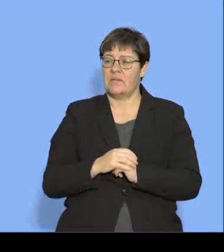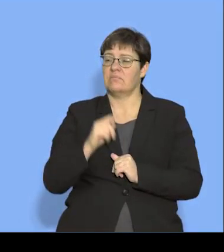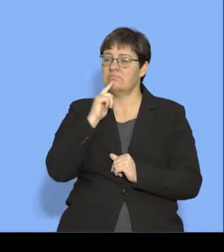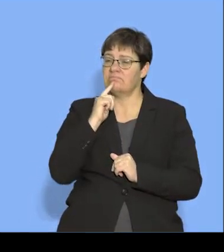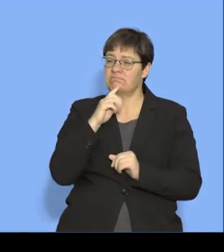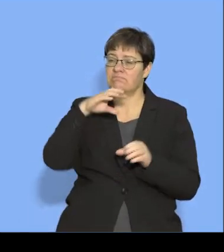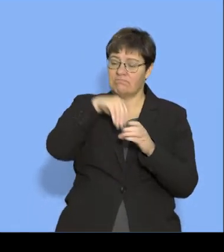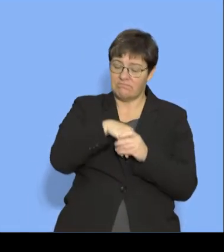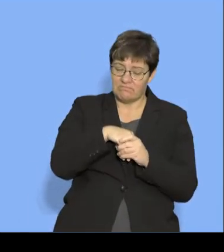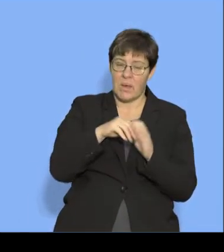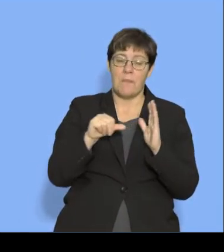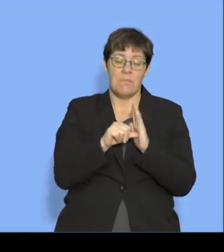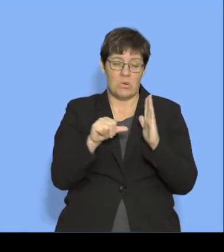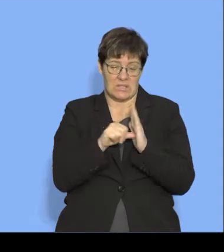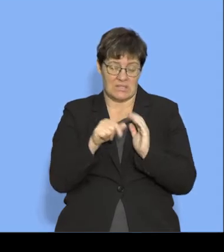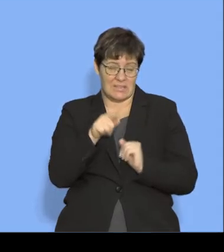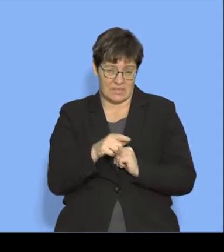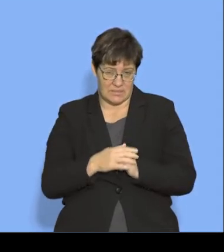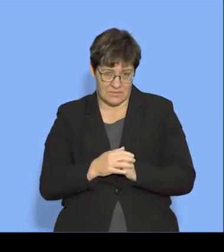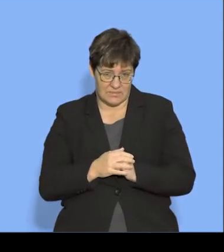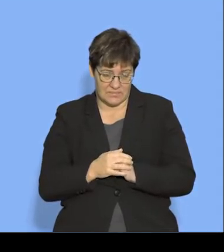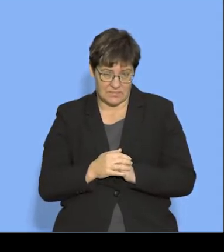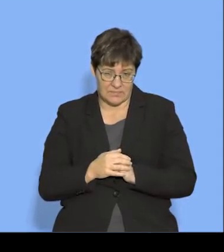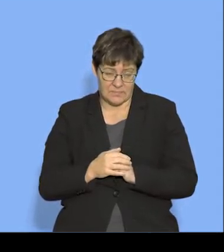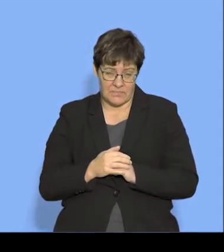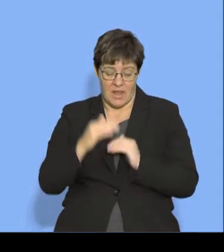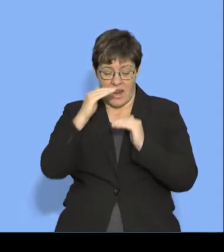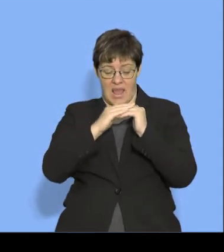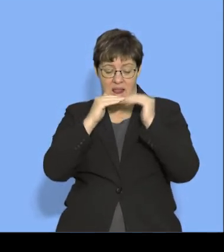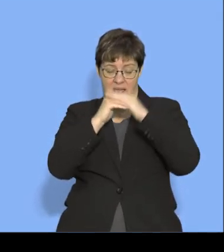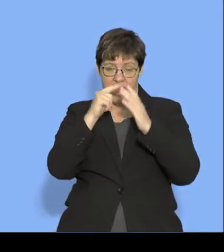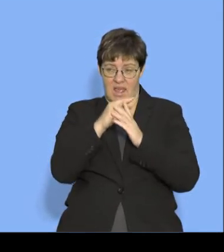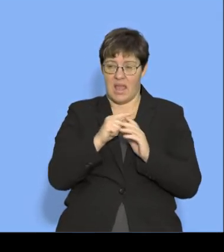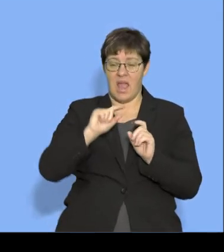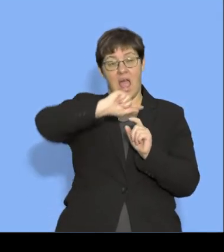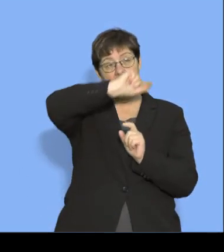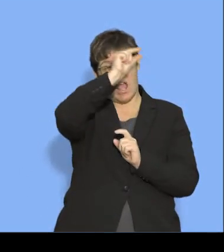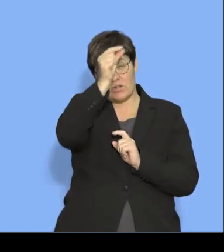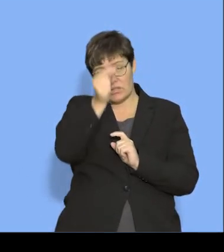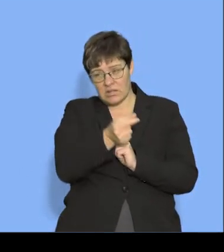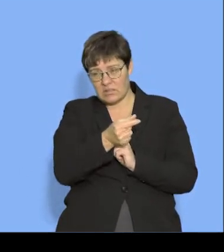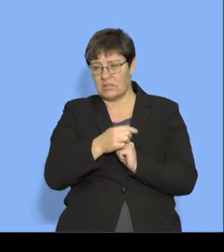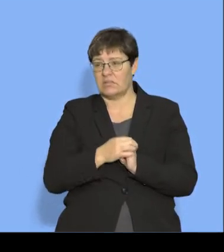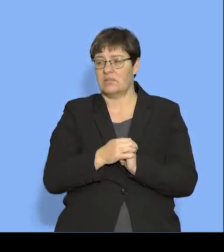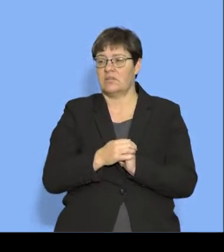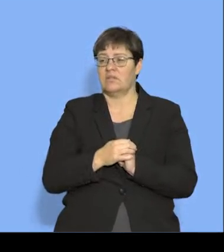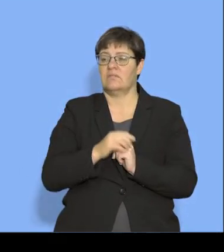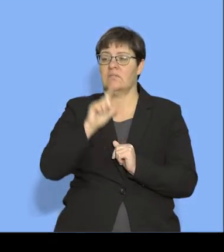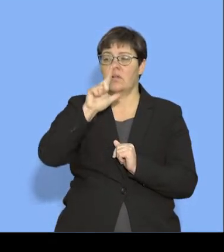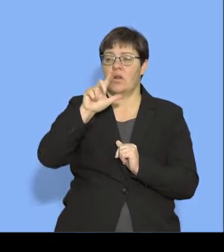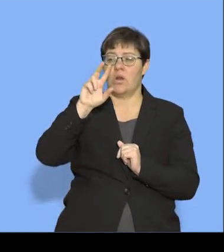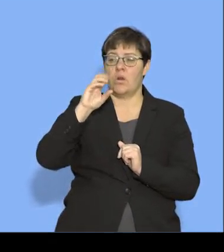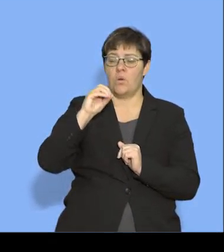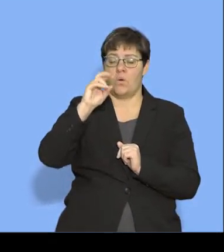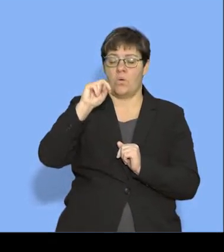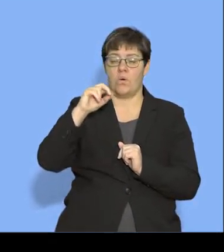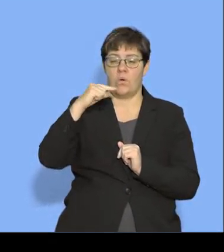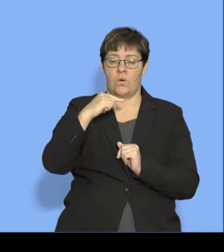now. So the walls of the small intestine have the following important layers. The outer layer of longitudinal